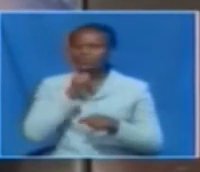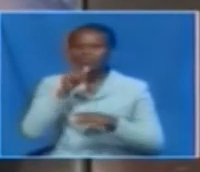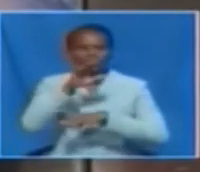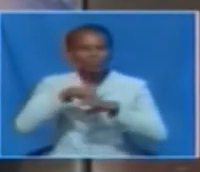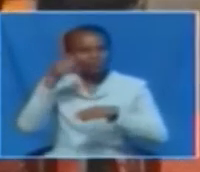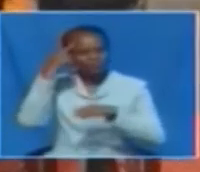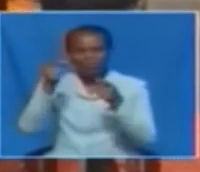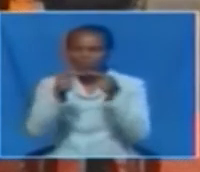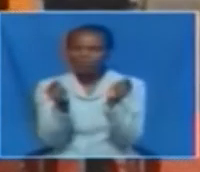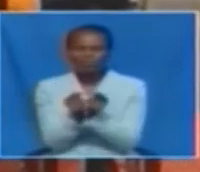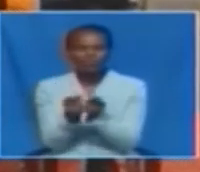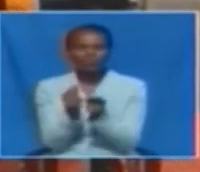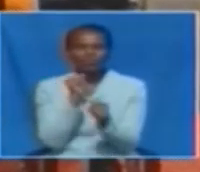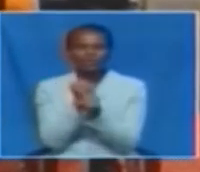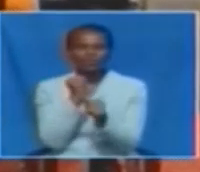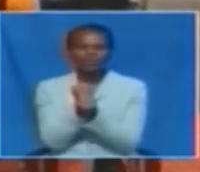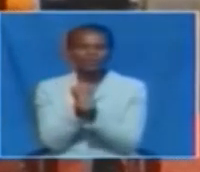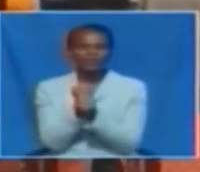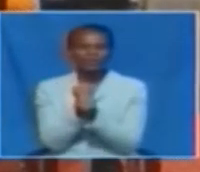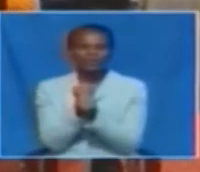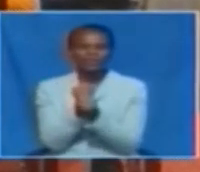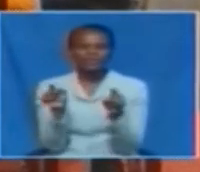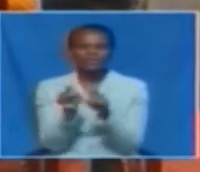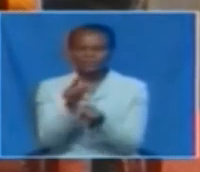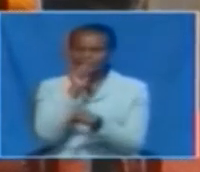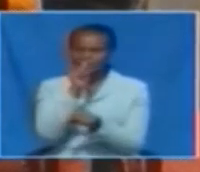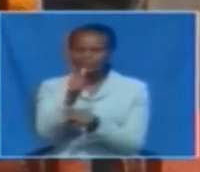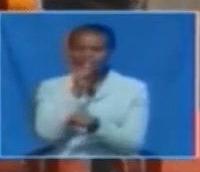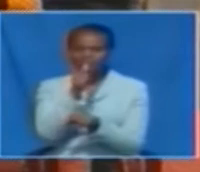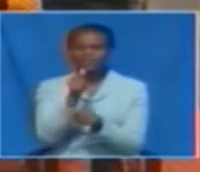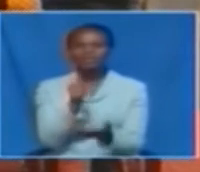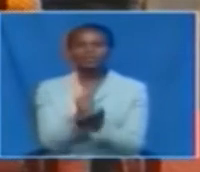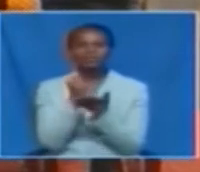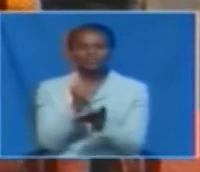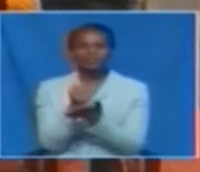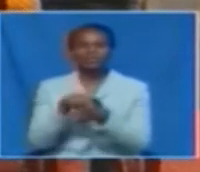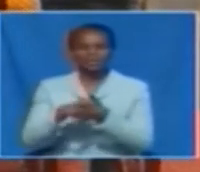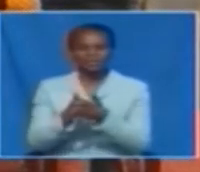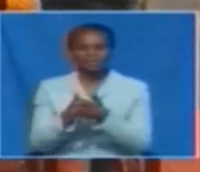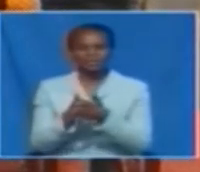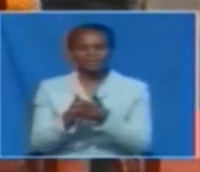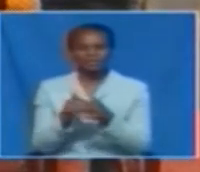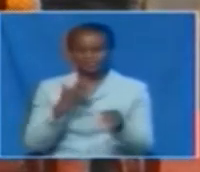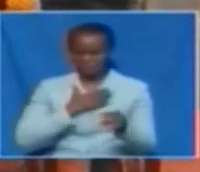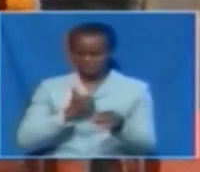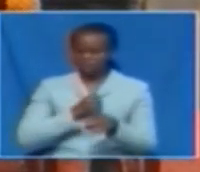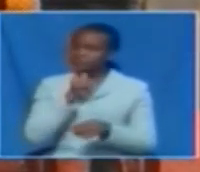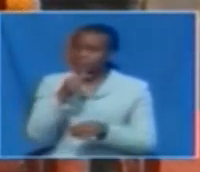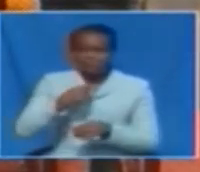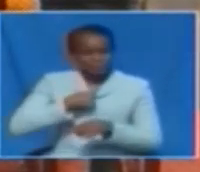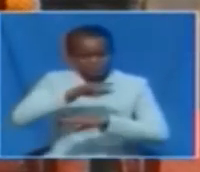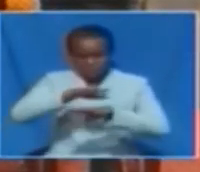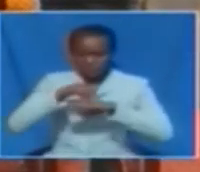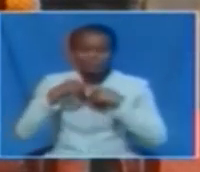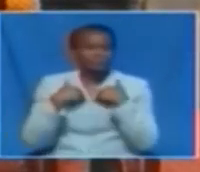alliance? And I think this is something the journalists have to help us with. I am not the one who called for this